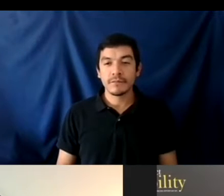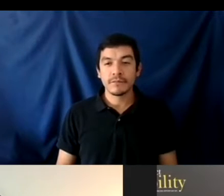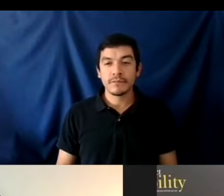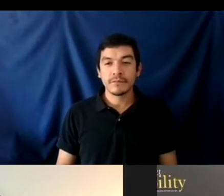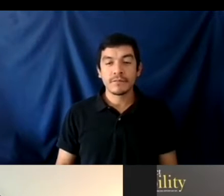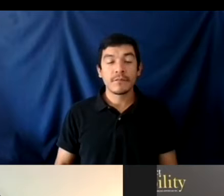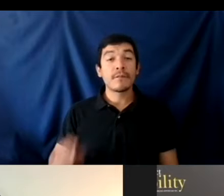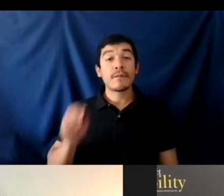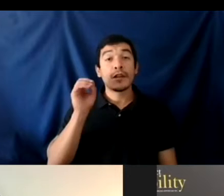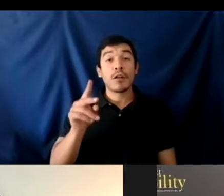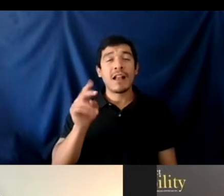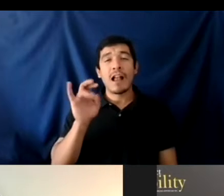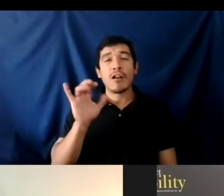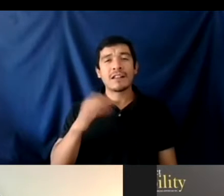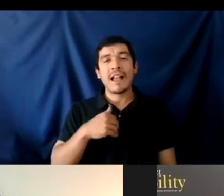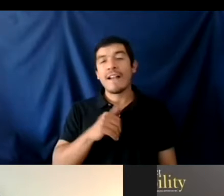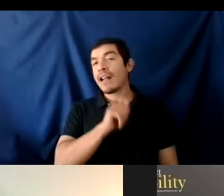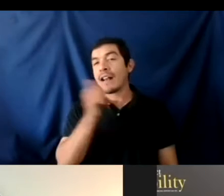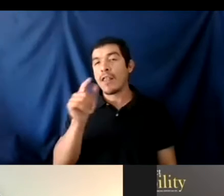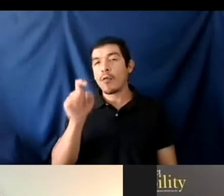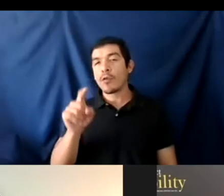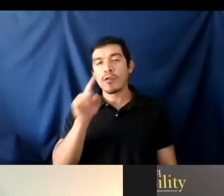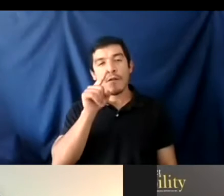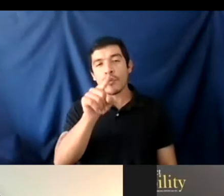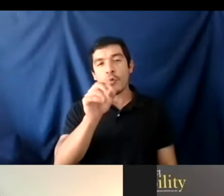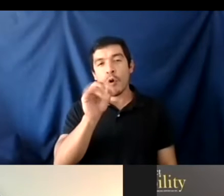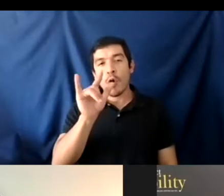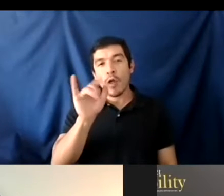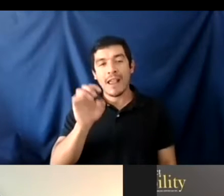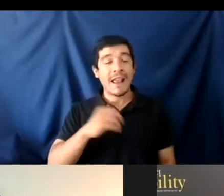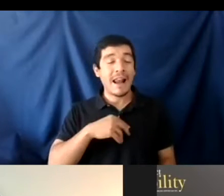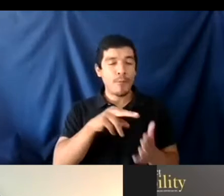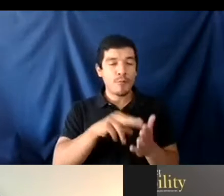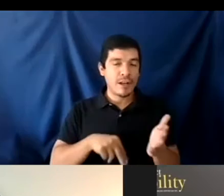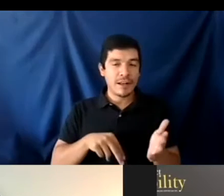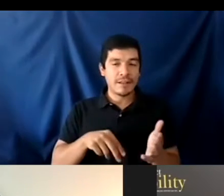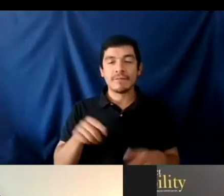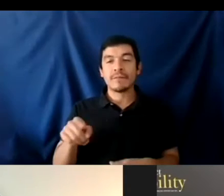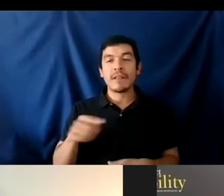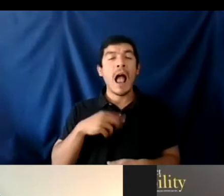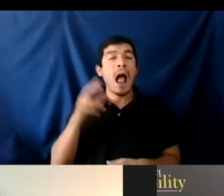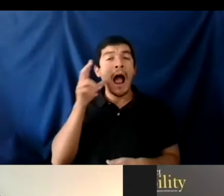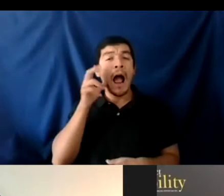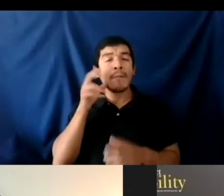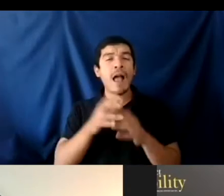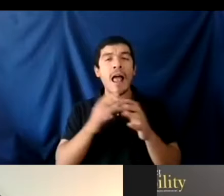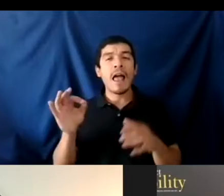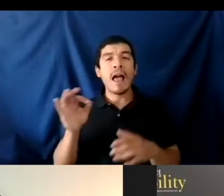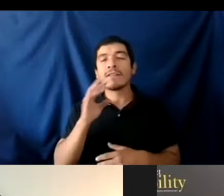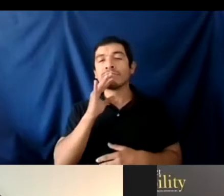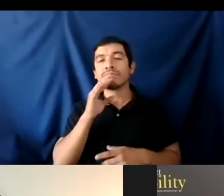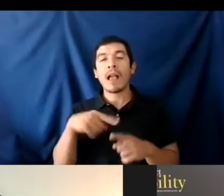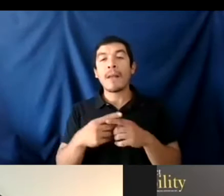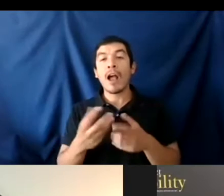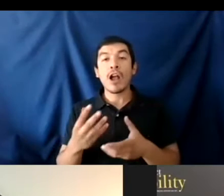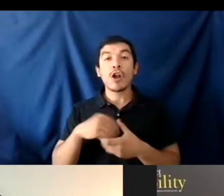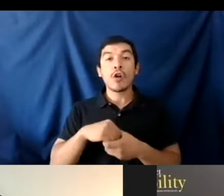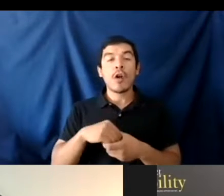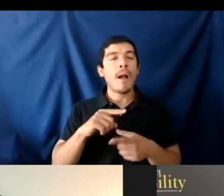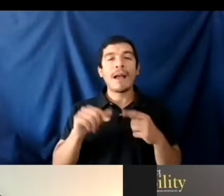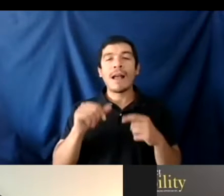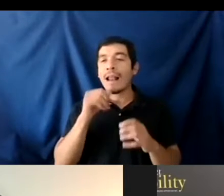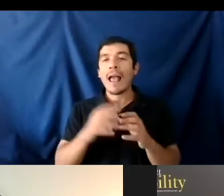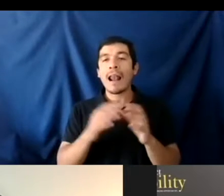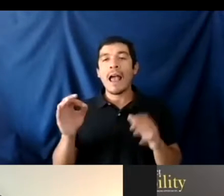Okay, so we have a follow-up question for you, Oli, and I'm reading it word for word. I'm hearing a lot of lip service about inclusion, but not a